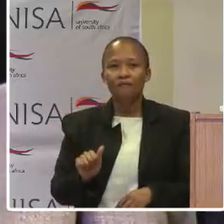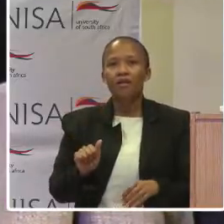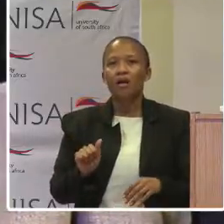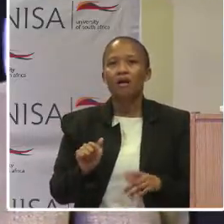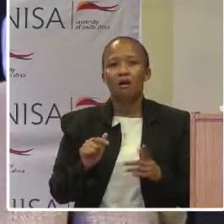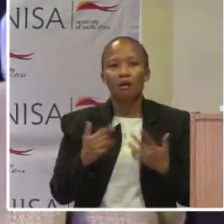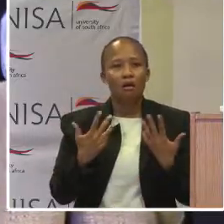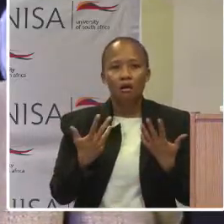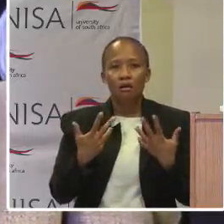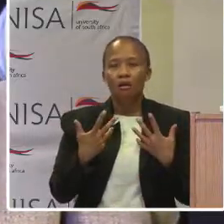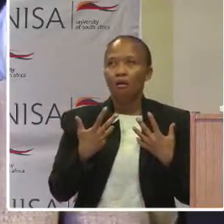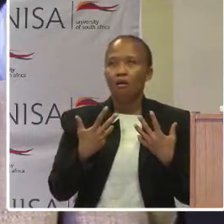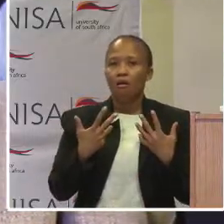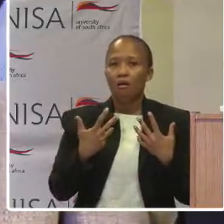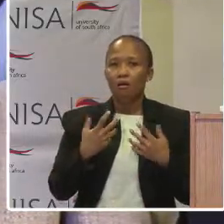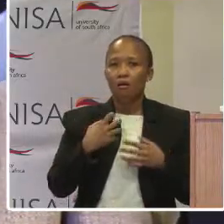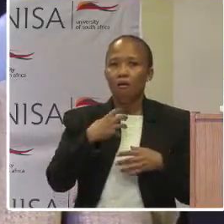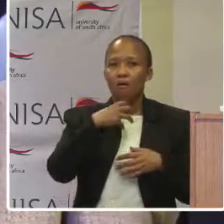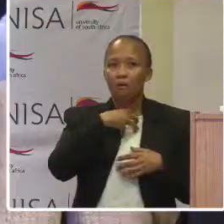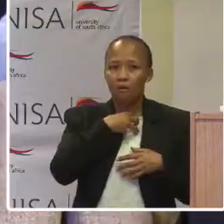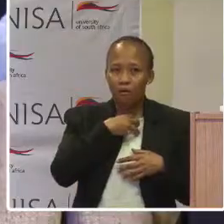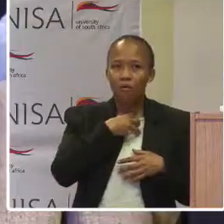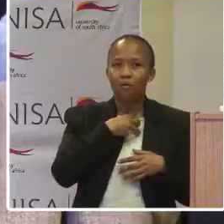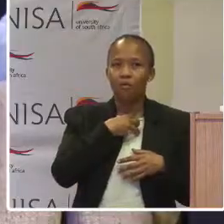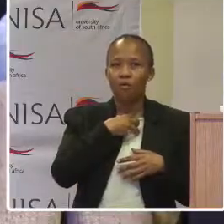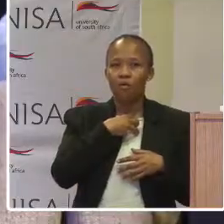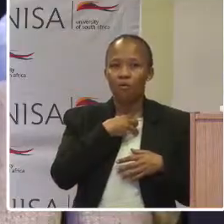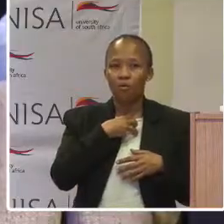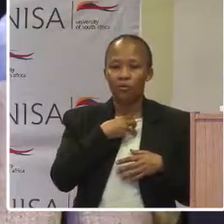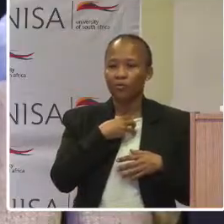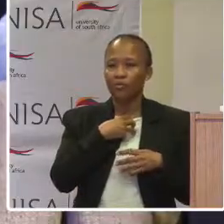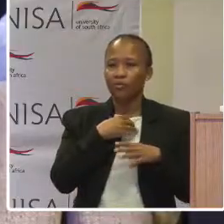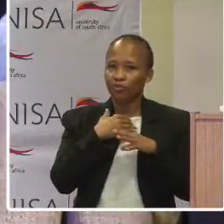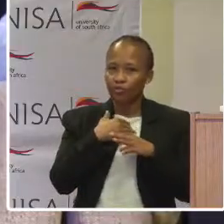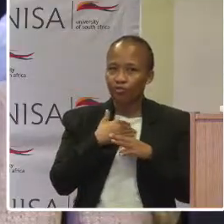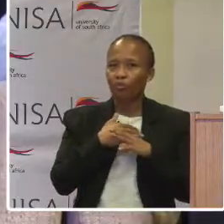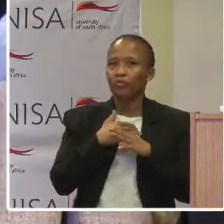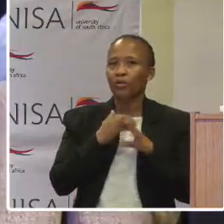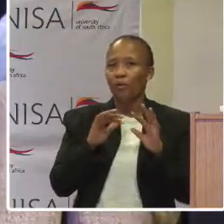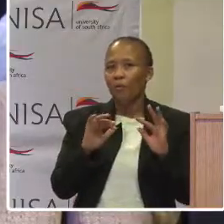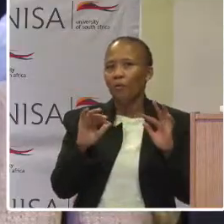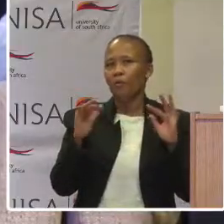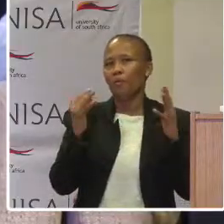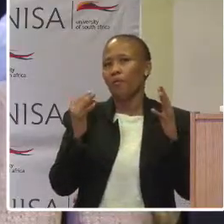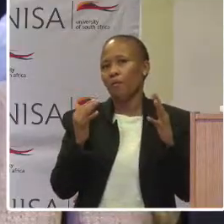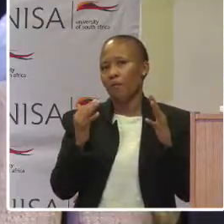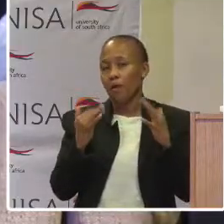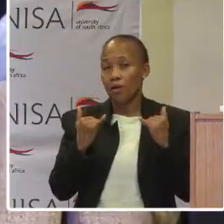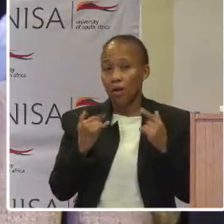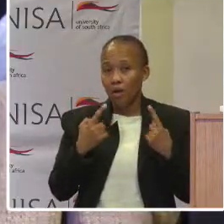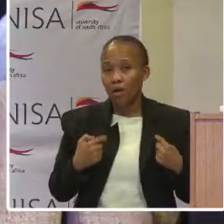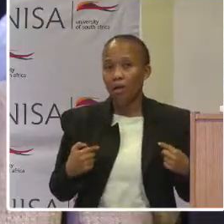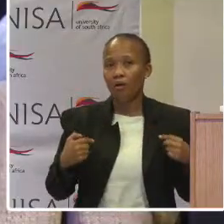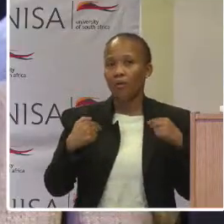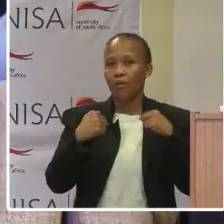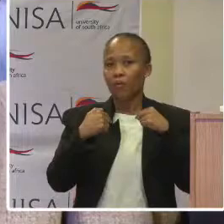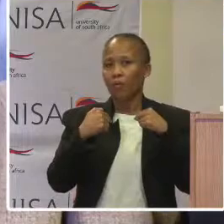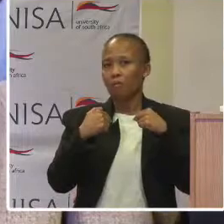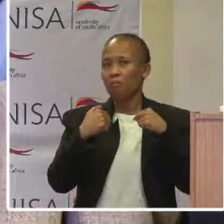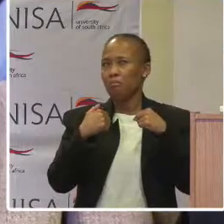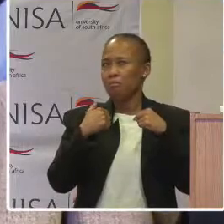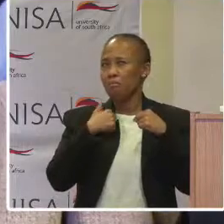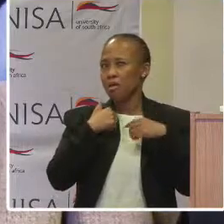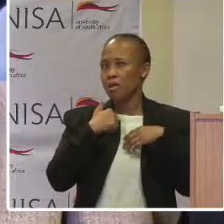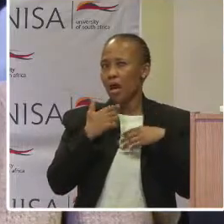our own drone systems. And there are a couple of startups. I think there's a couple that I've seen